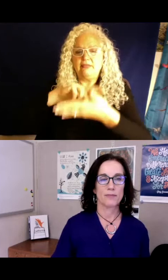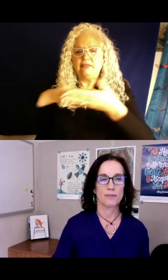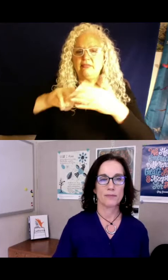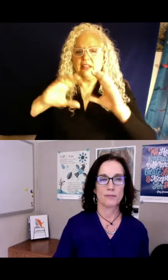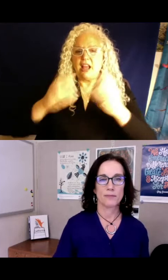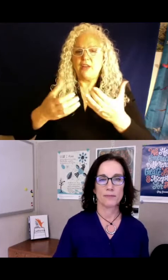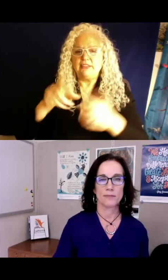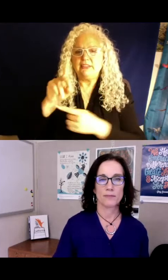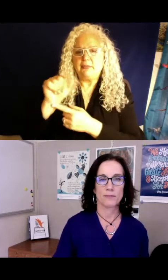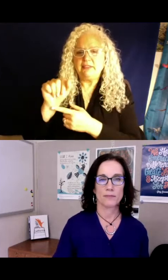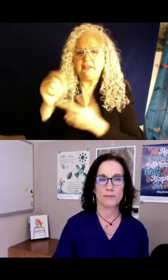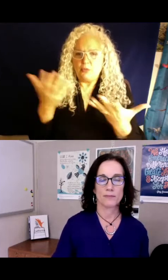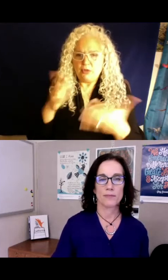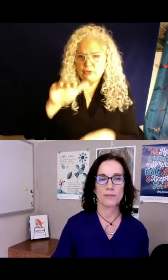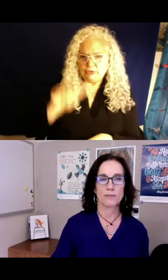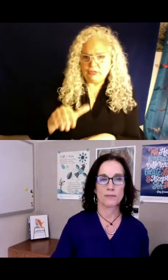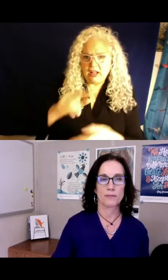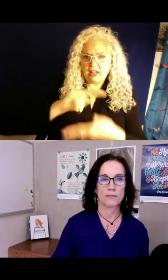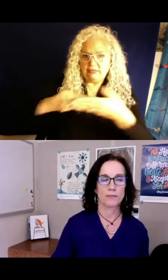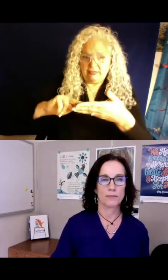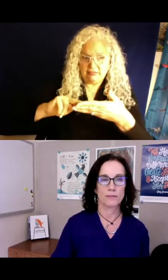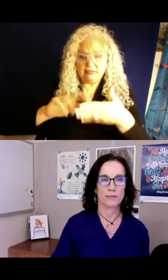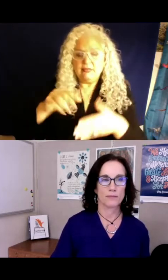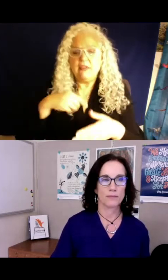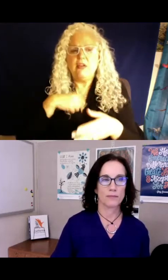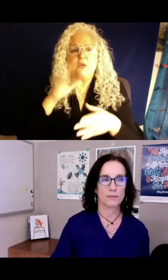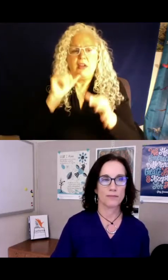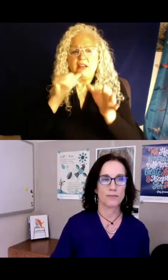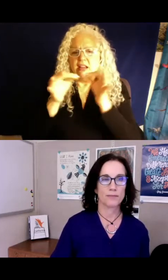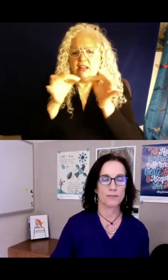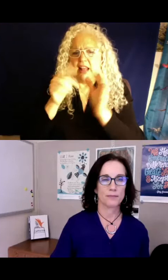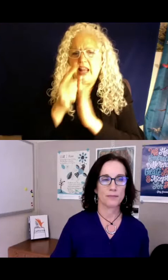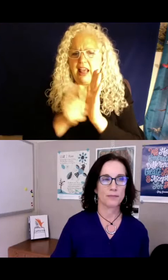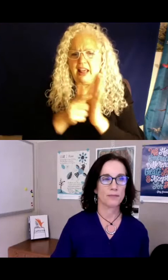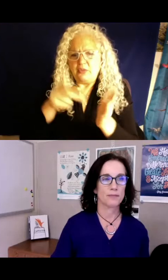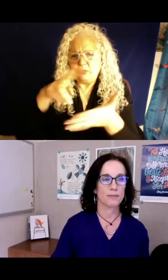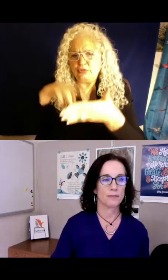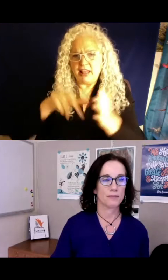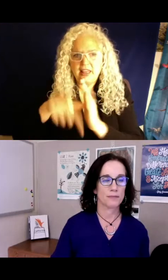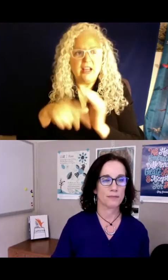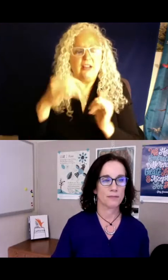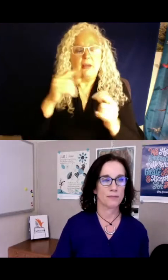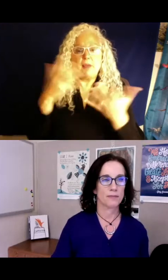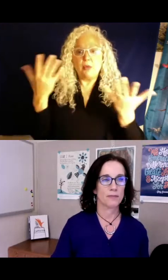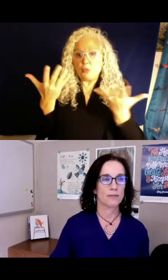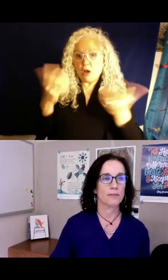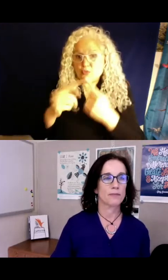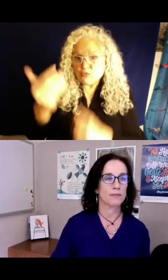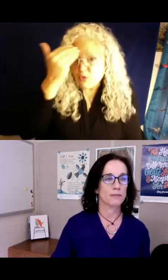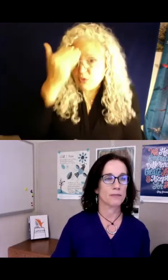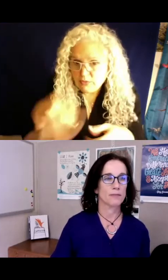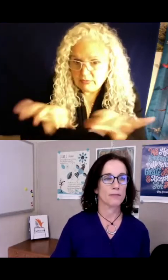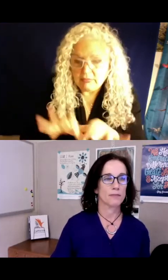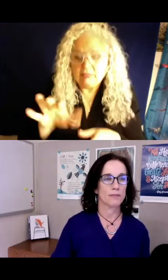Now, if you notice, the IEP is labeled as, there's a definition of